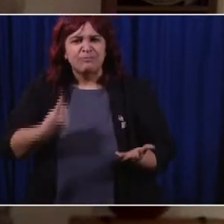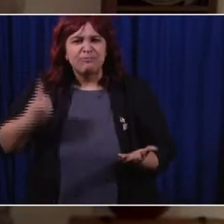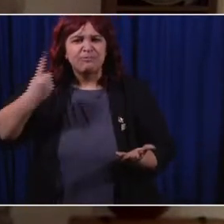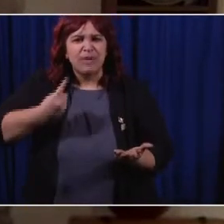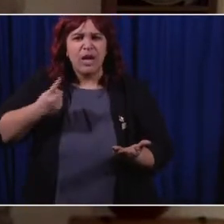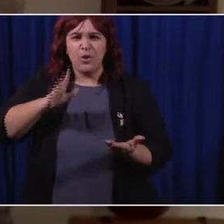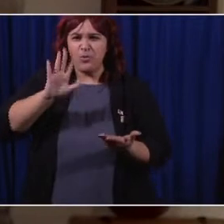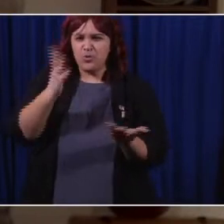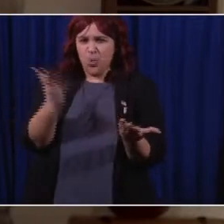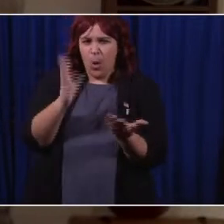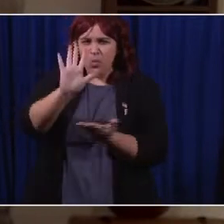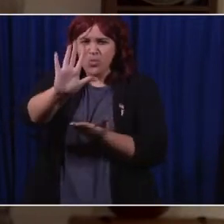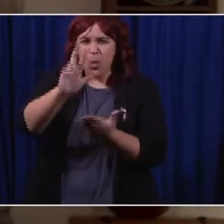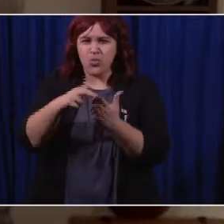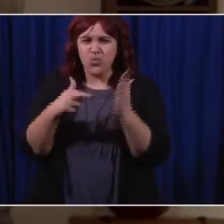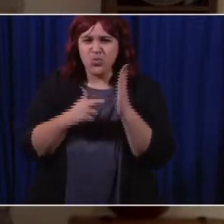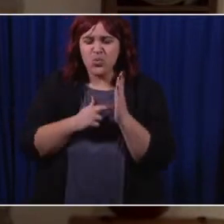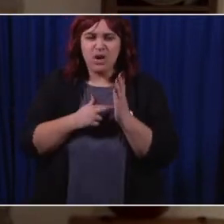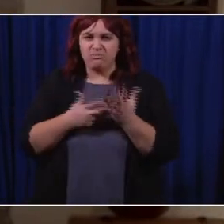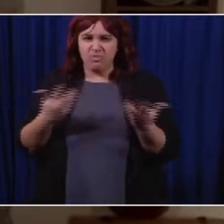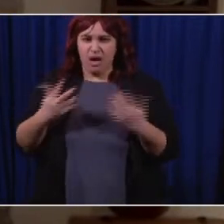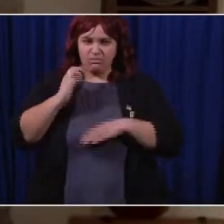are supposed to protect these residents?